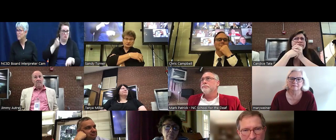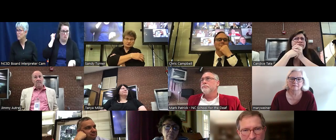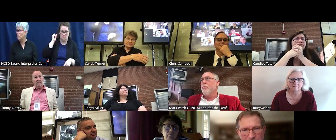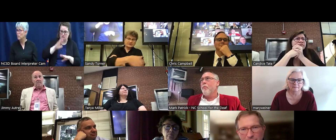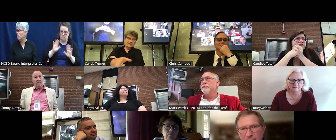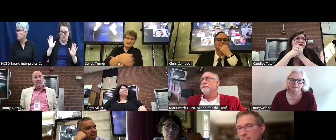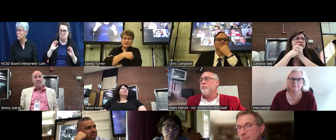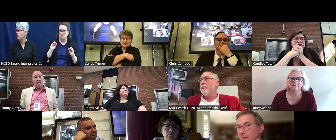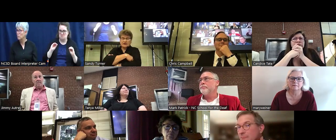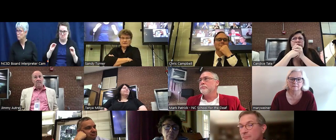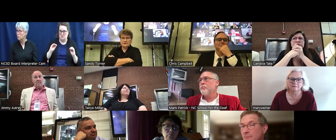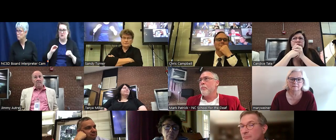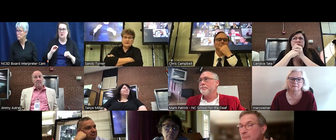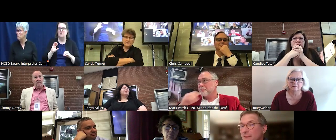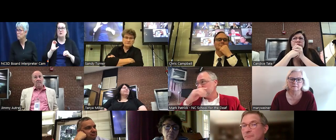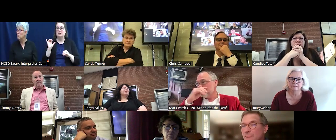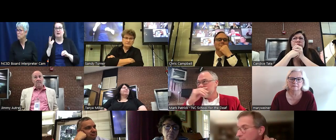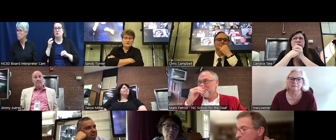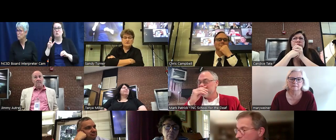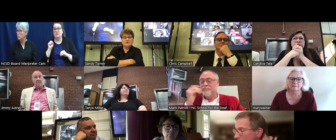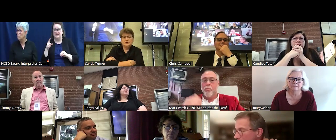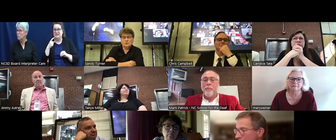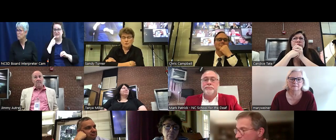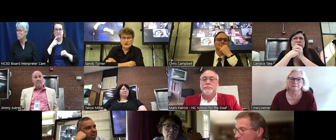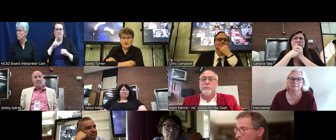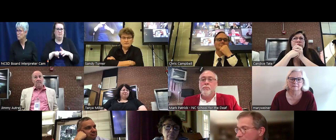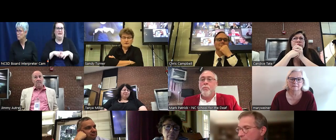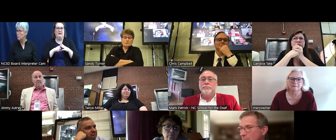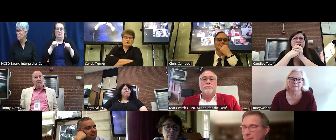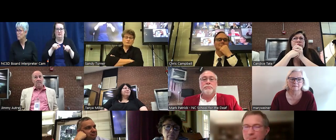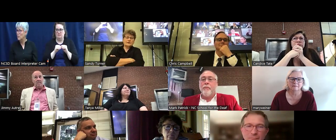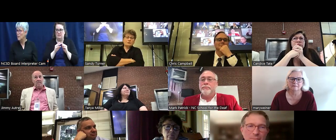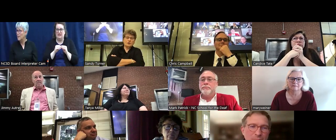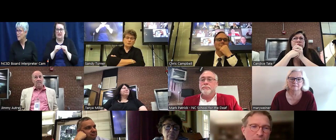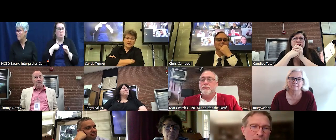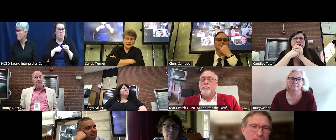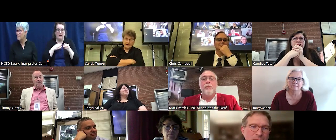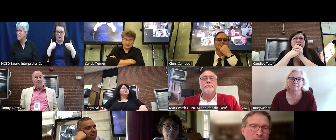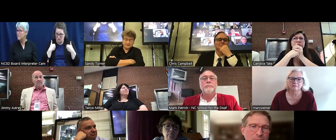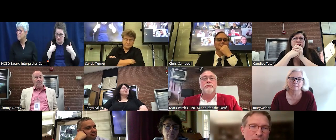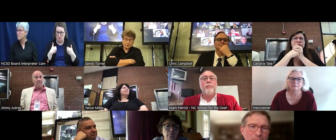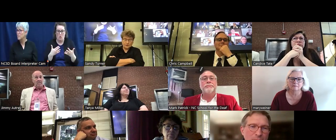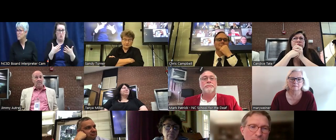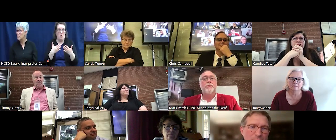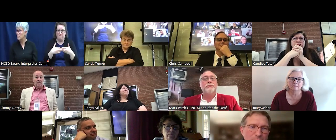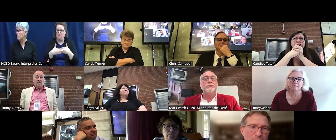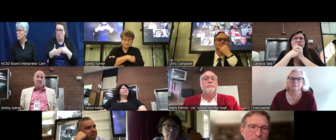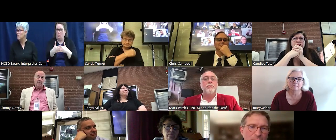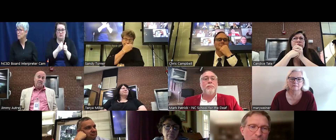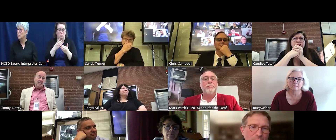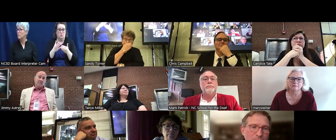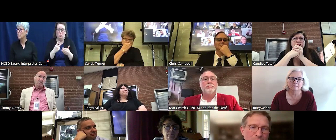So as Chris said at the beginning of the meeting, we go forward with what we have at this point.